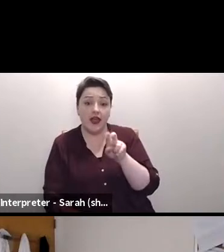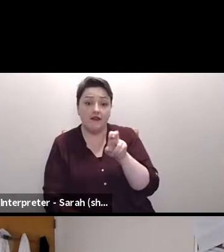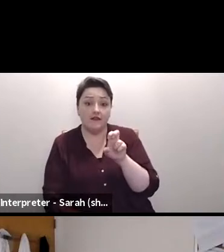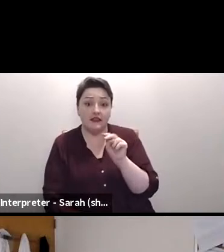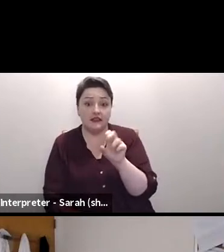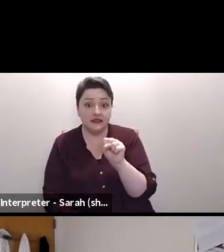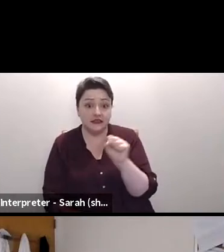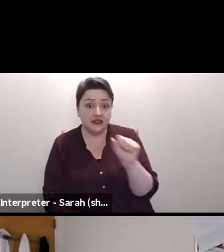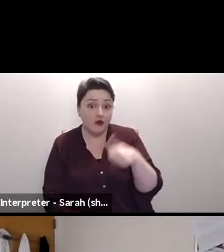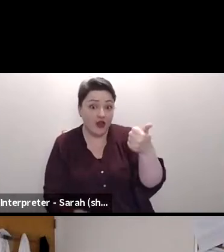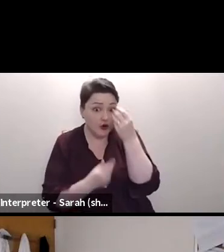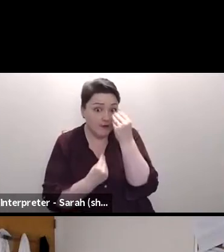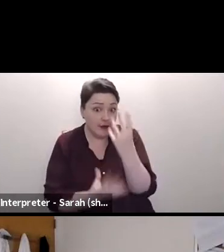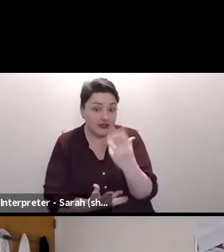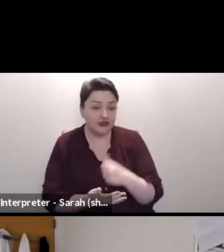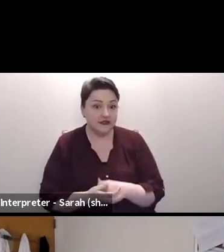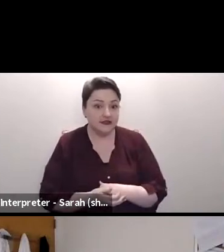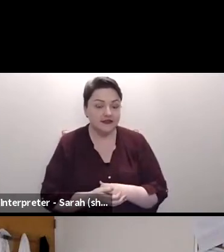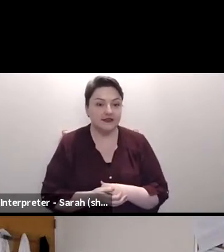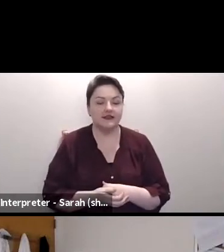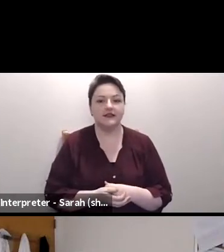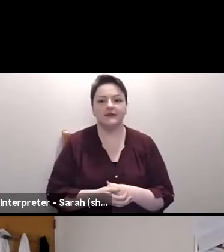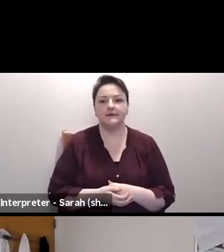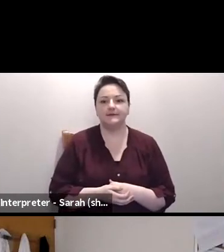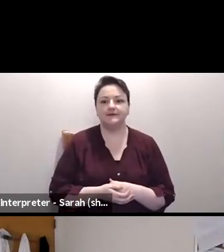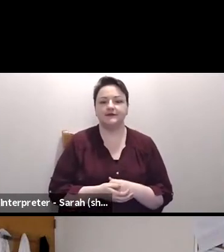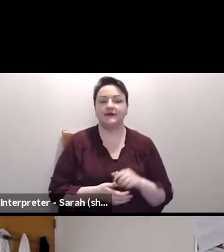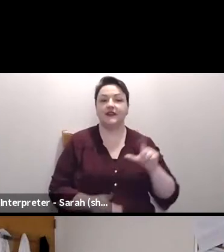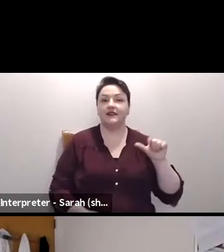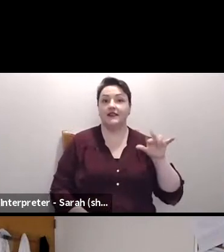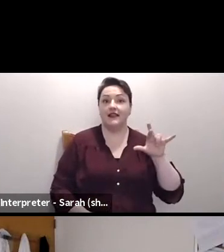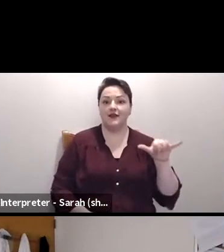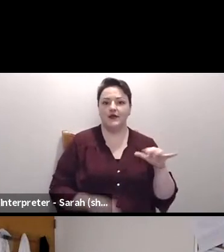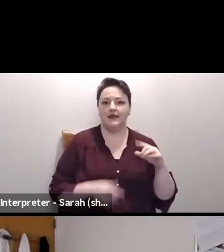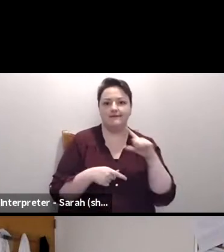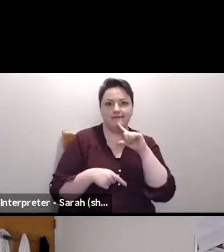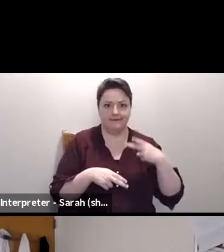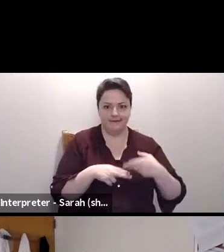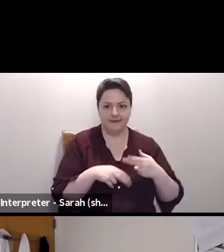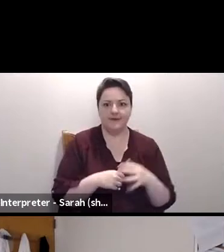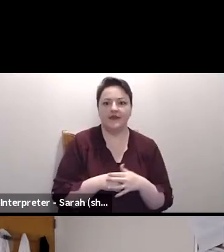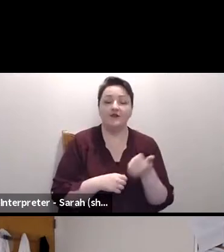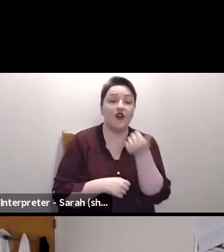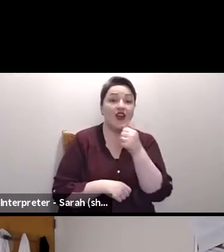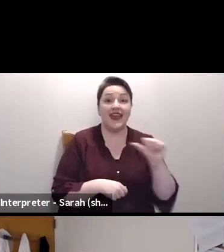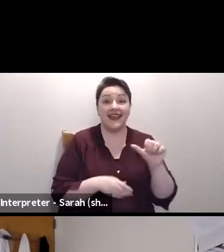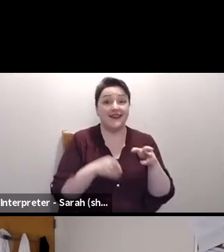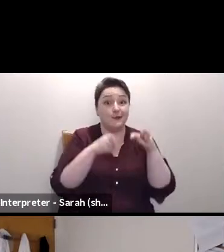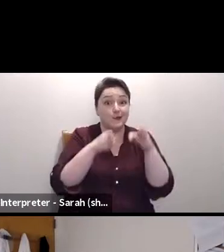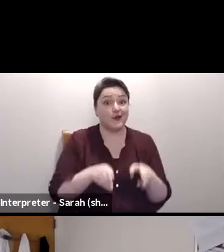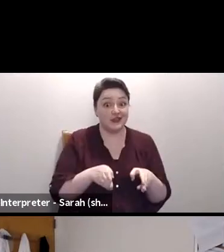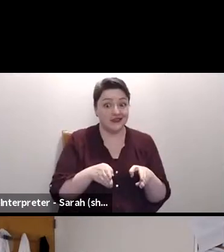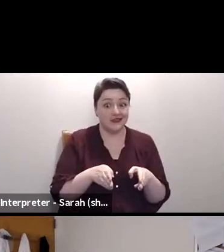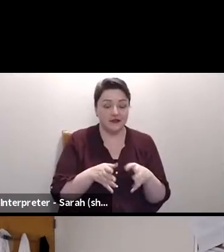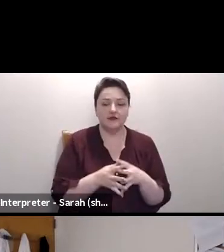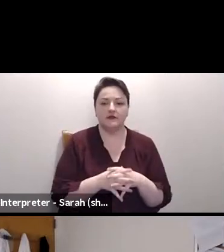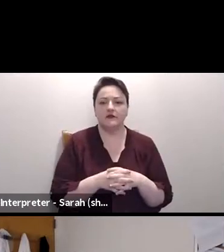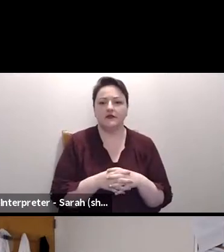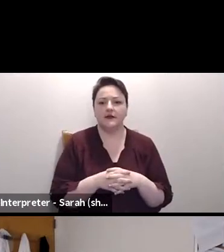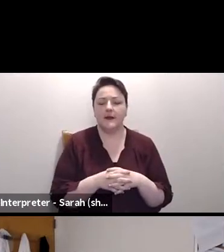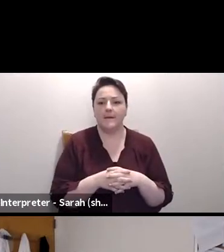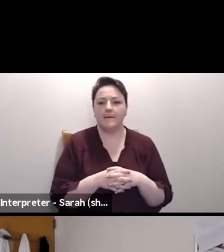that. What I was going to say is that for any of the questions which are posed that are not answered here, all panel members